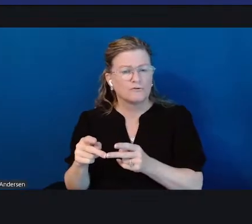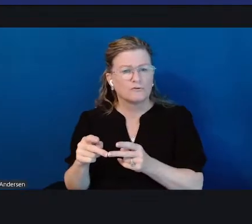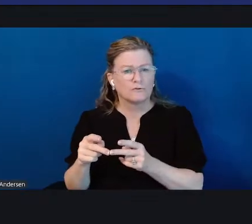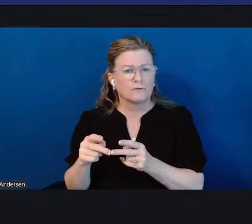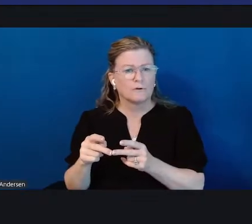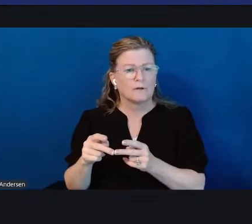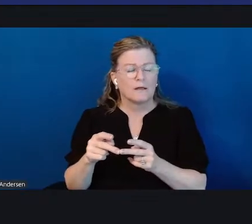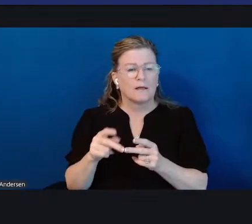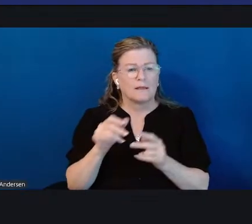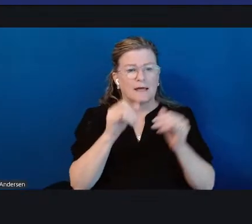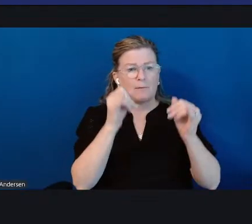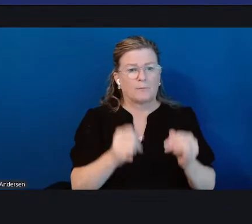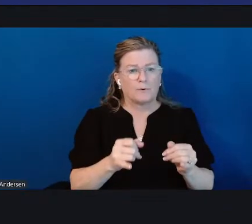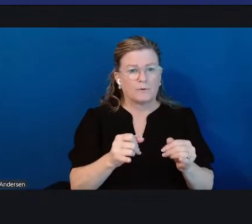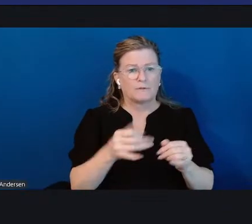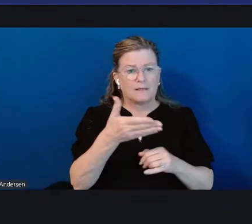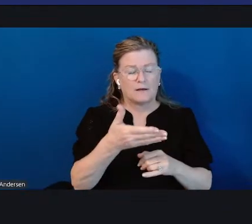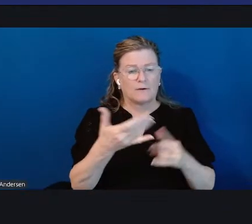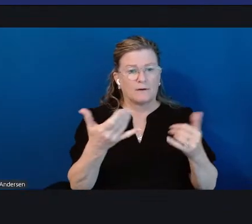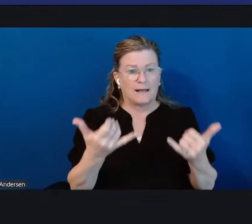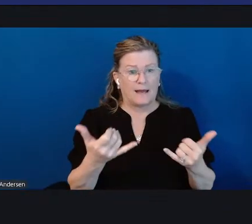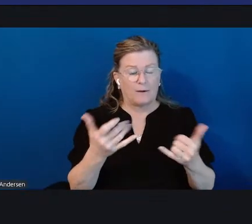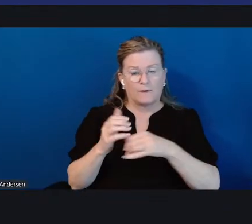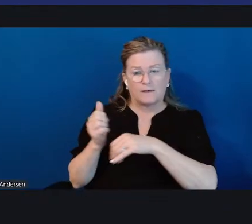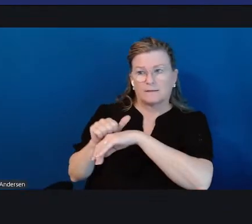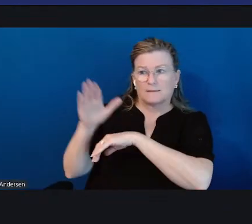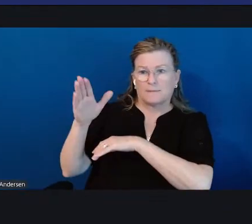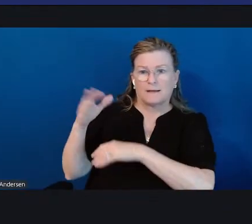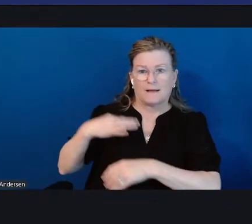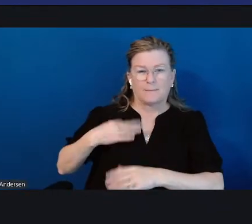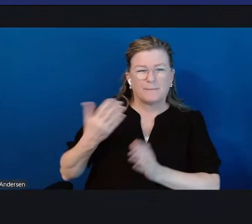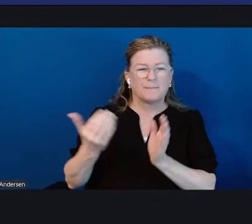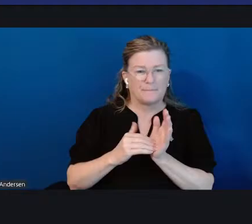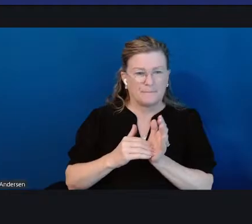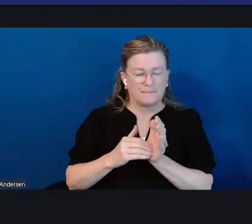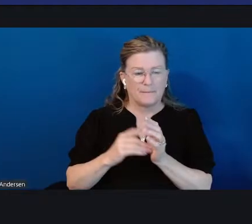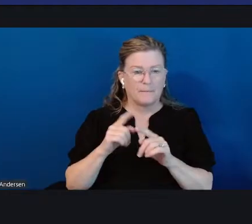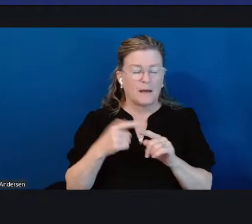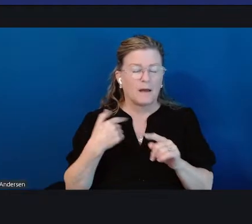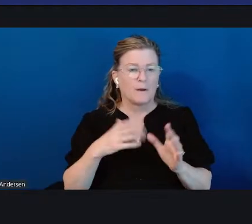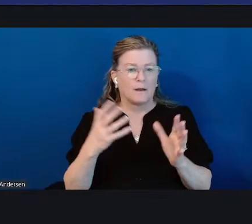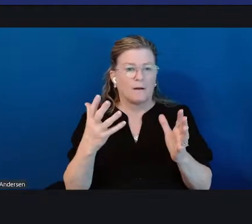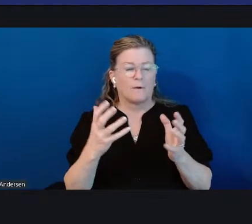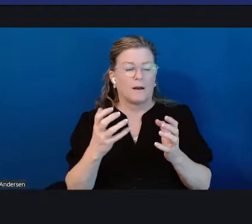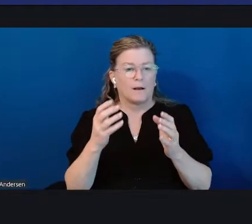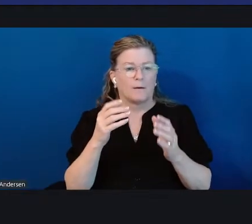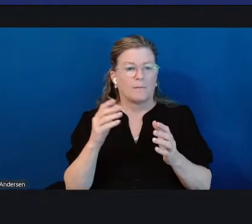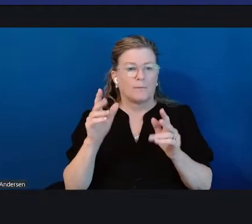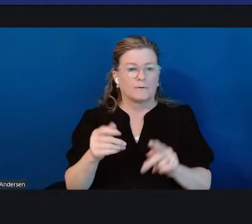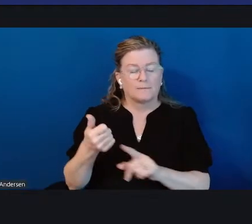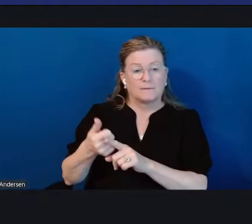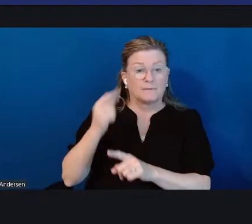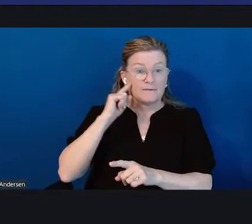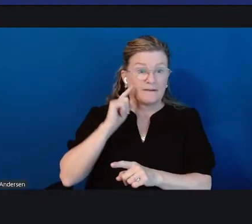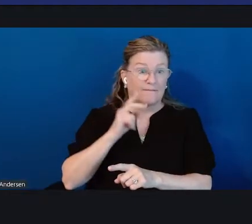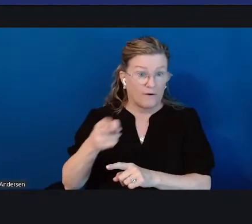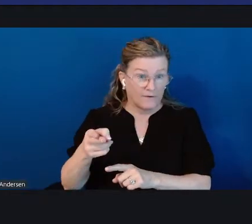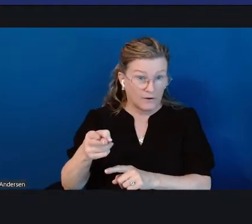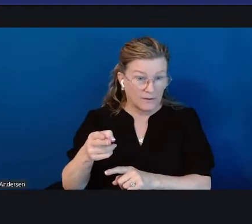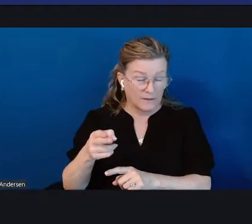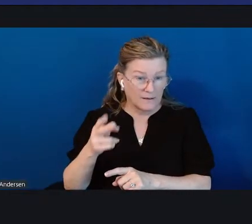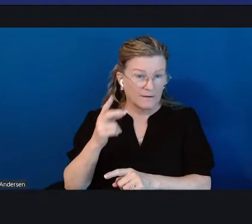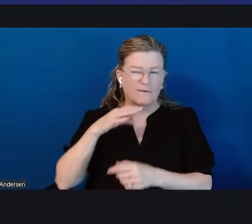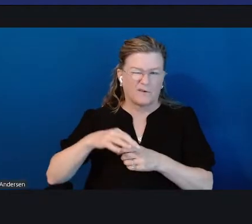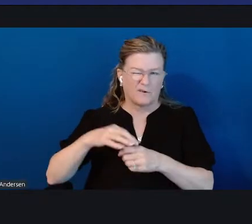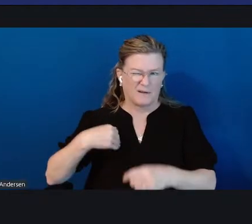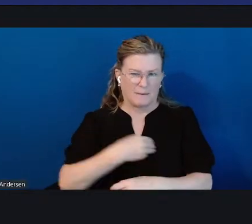the individual who's in them now will resubmit an application. But we're looking for a person who is deaf or hard of hearing. These are for voting